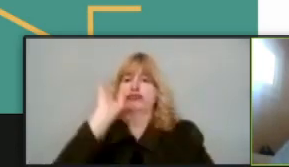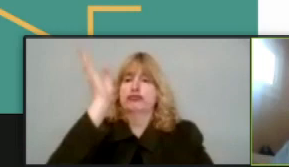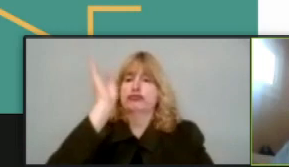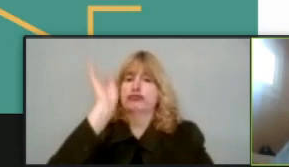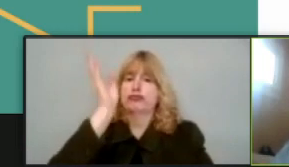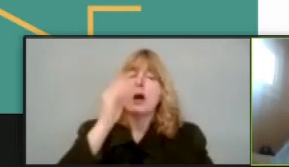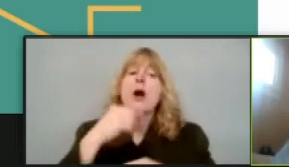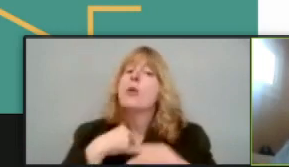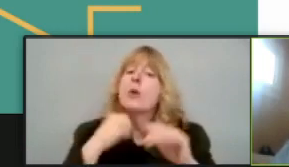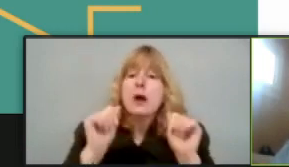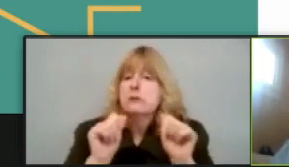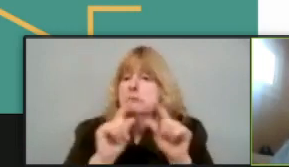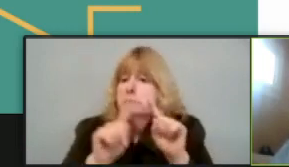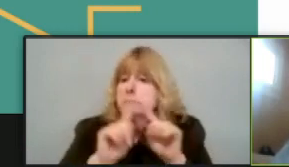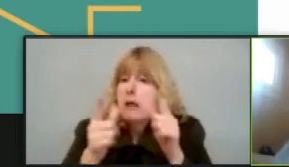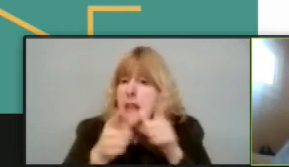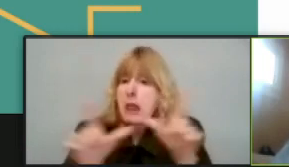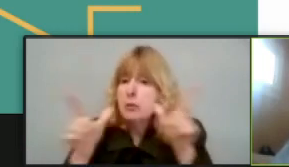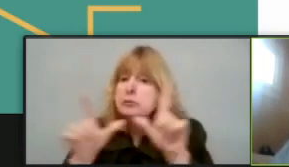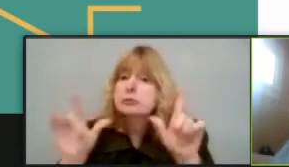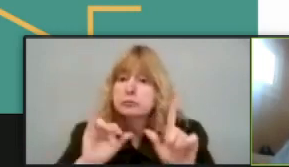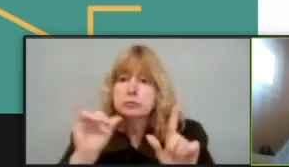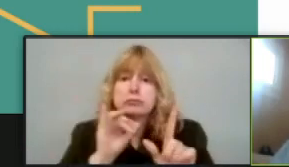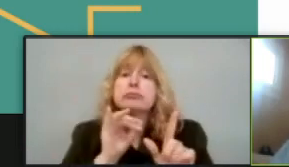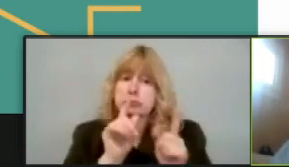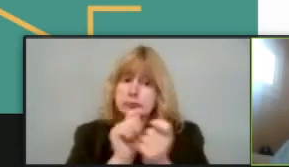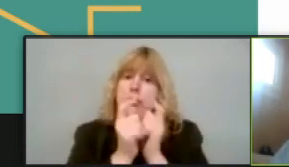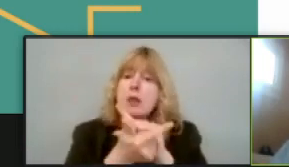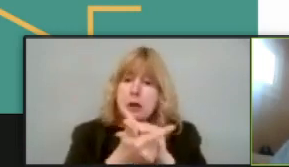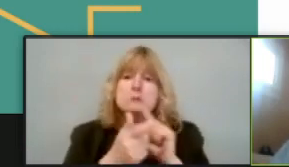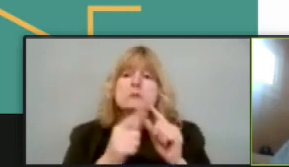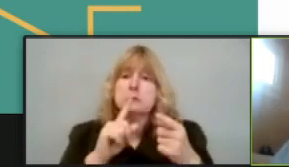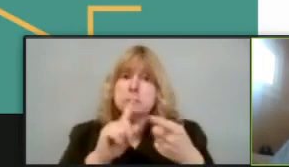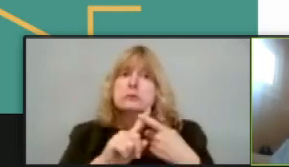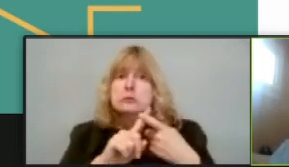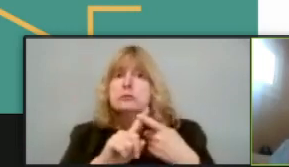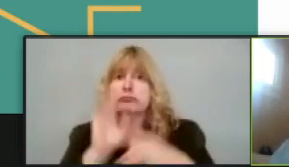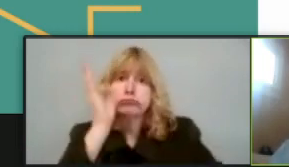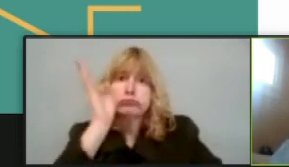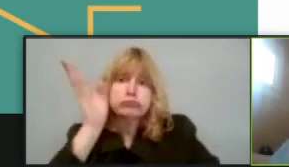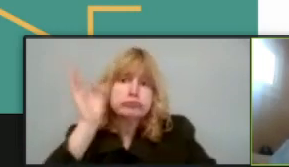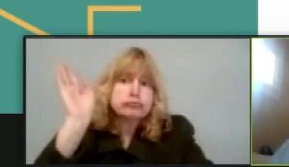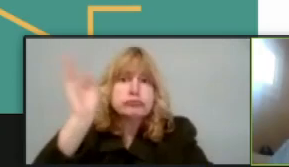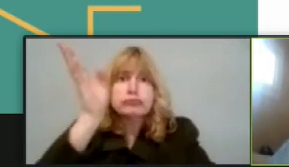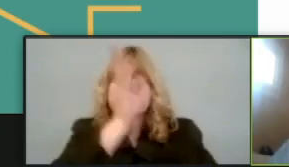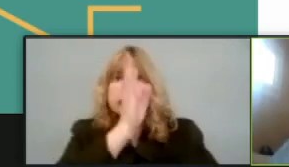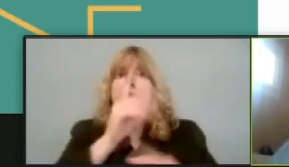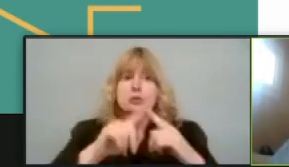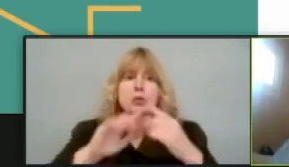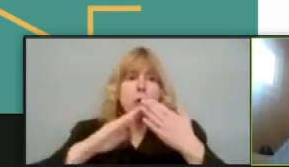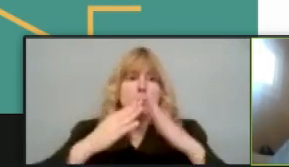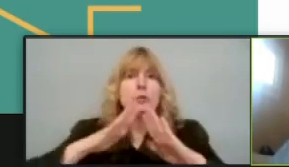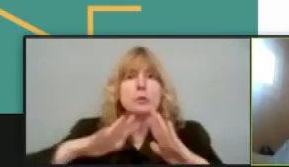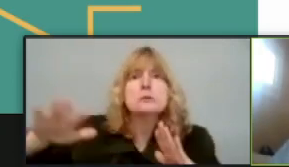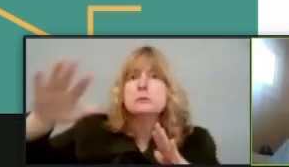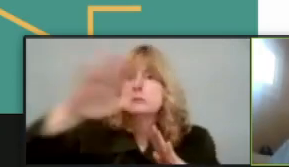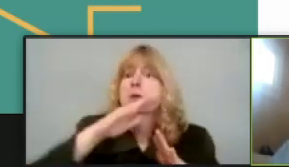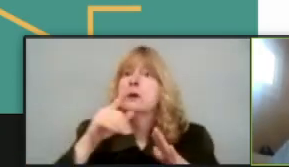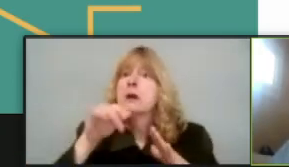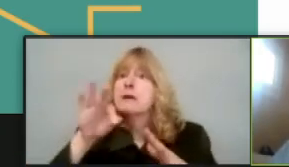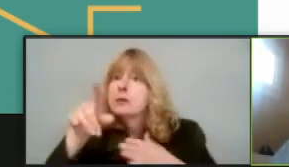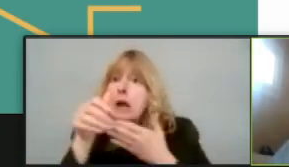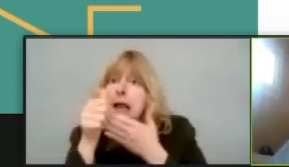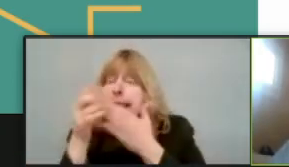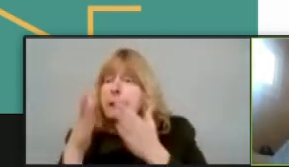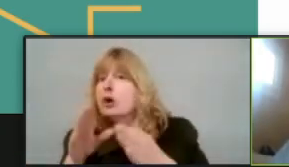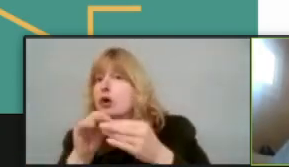in many different languages to meet the needs of the community. Mm-hmm. So I encourage you, if you're a leader in your community and you want us to come out, let us